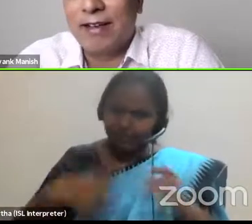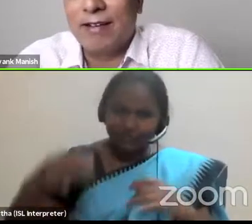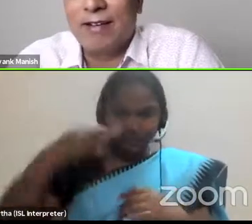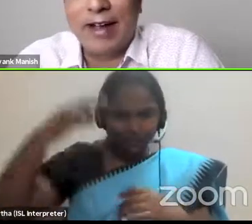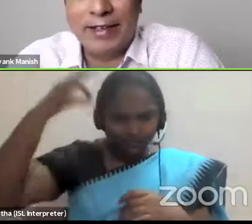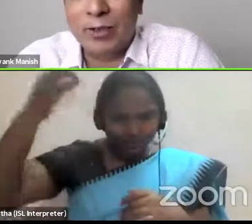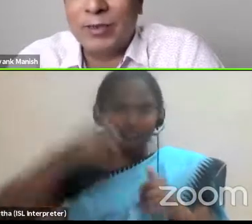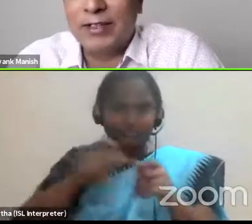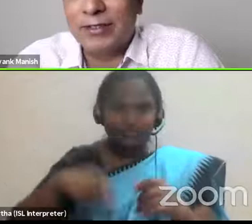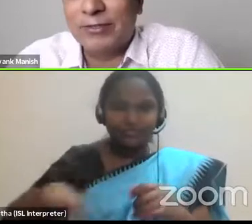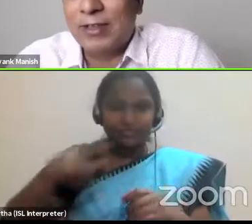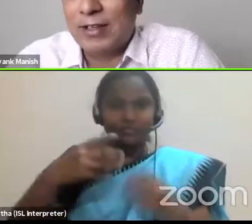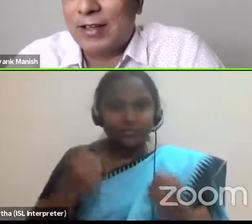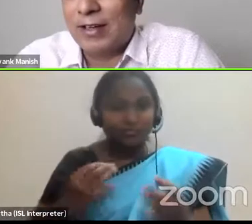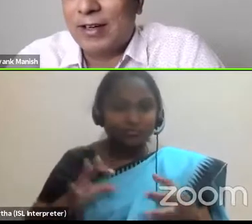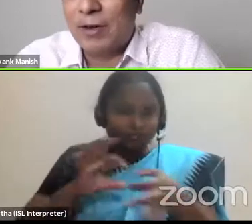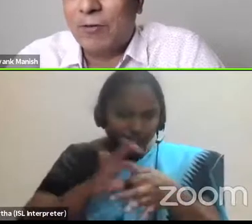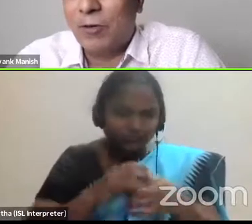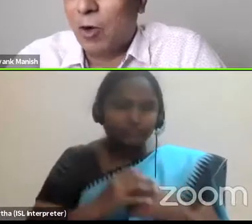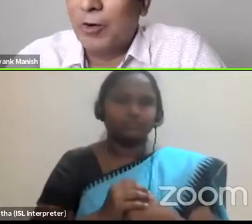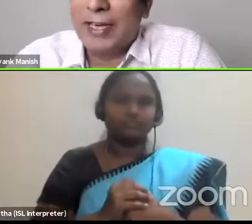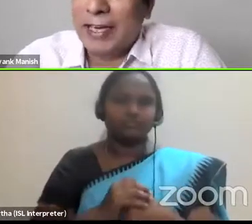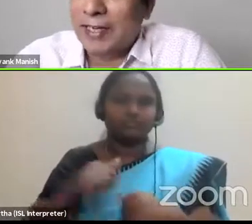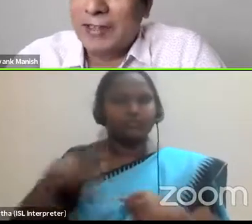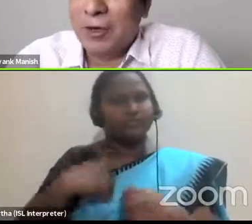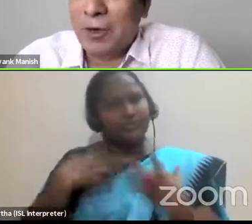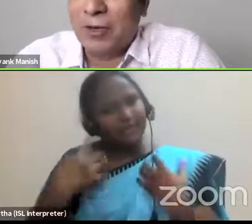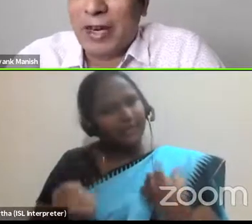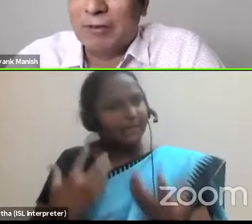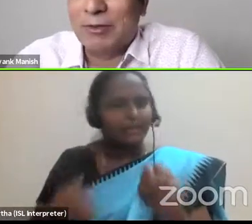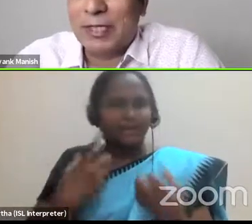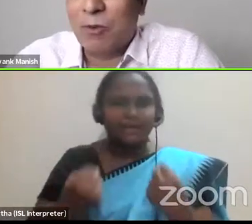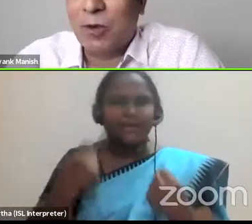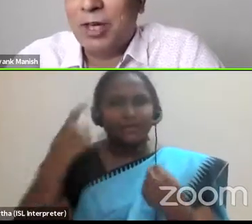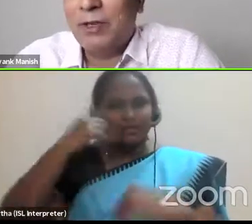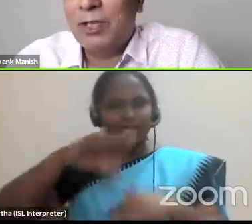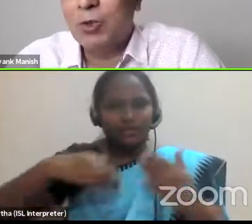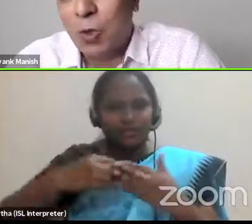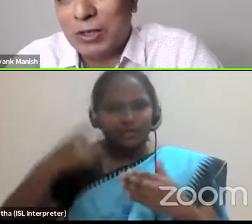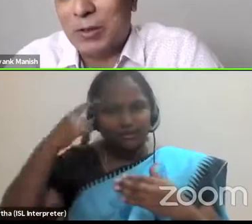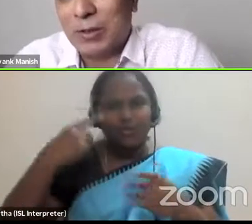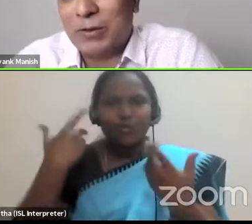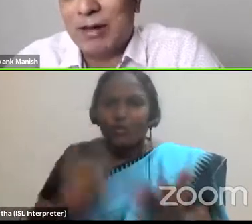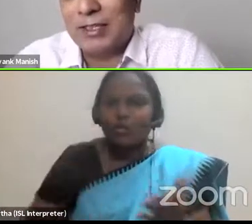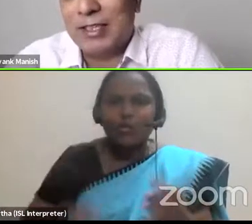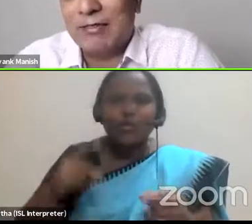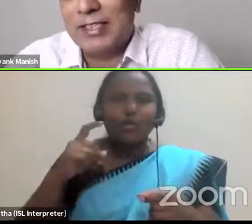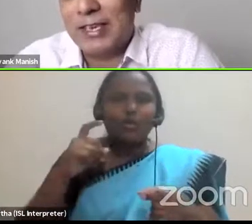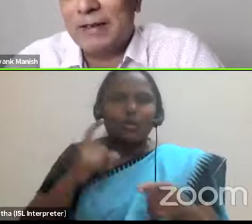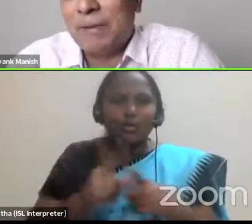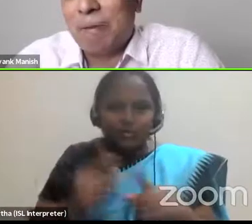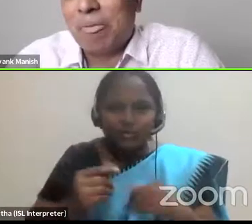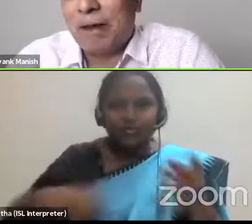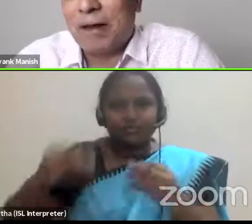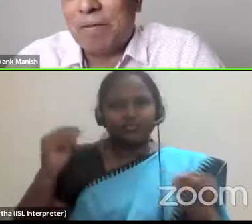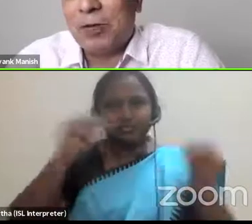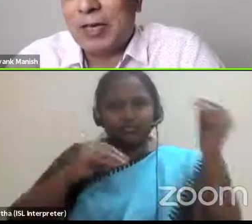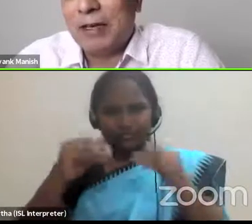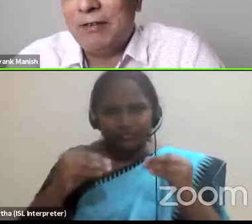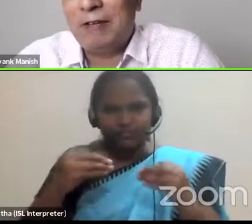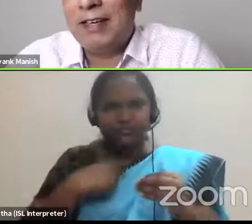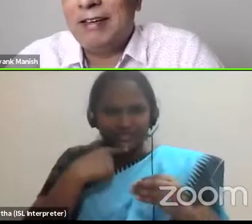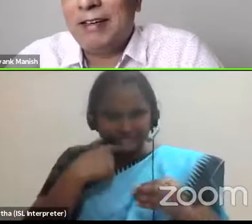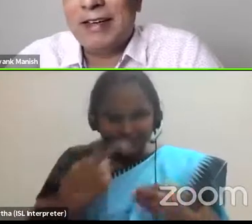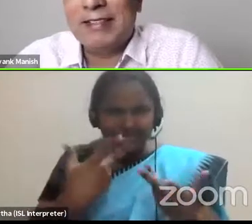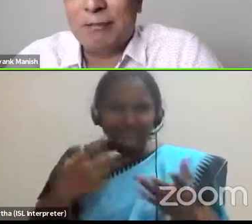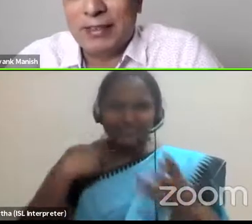futuristic and innovative, we were already getting in the holograms. We said, what can we do on the holograms? And we said,